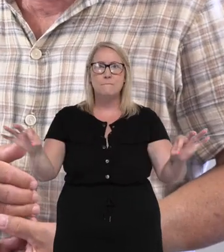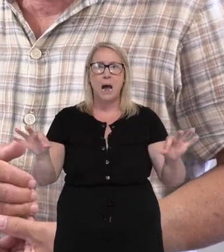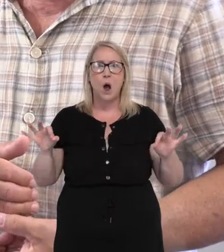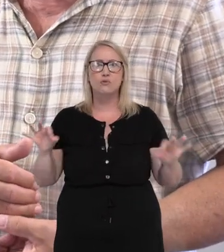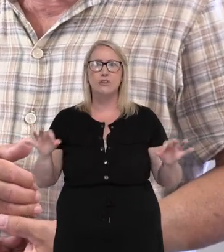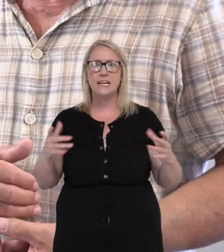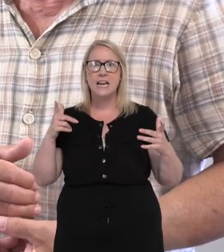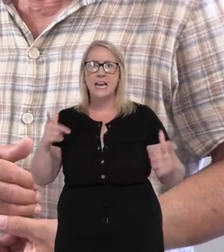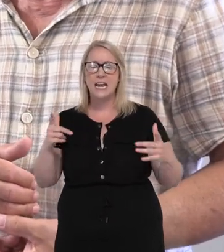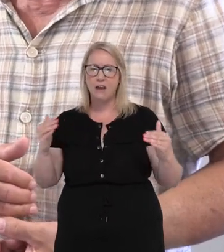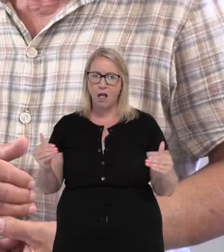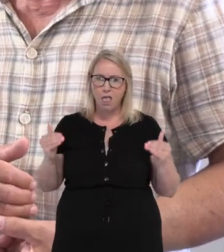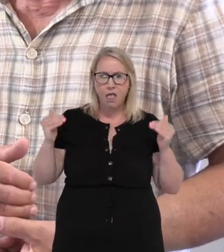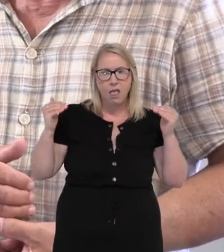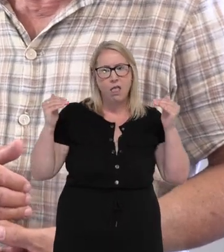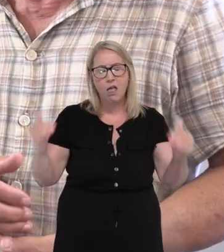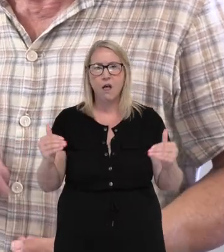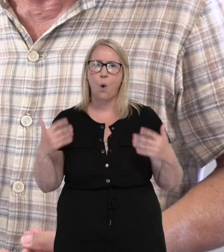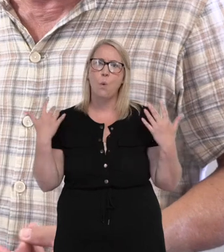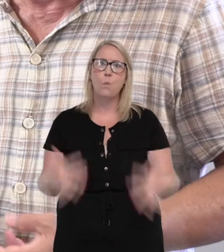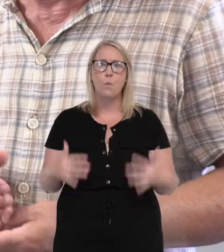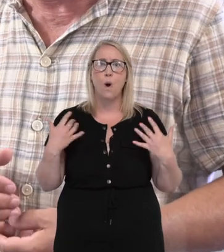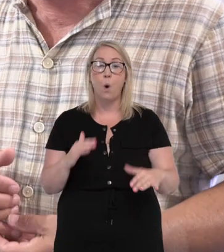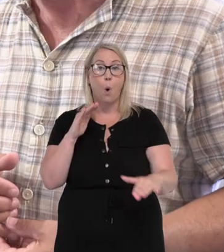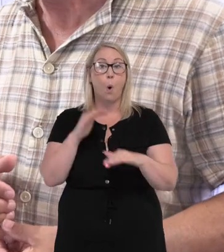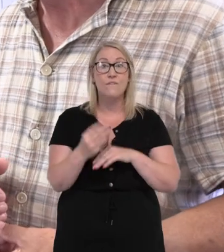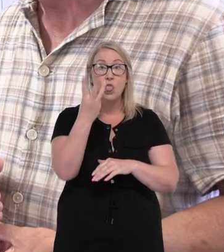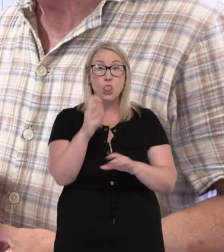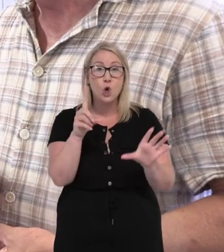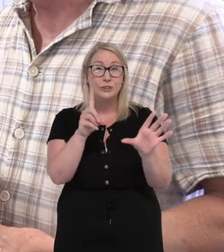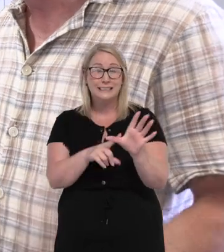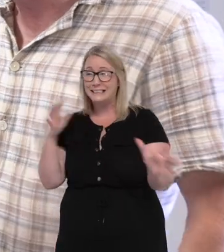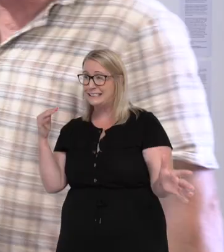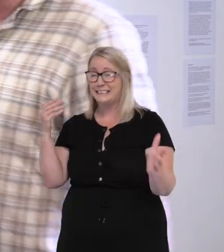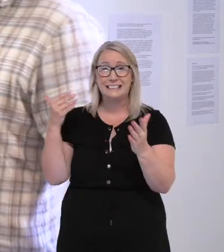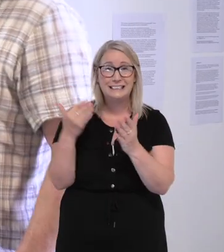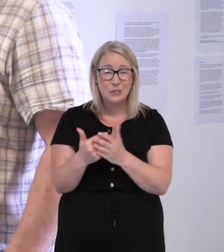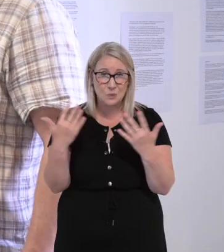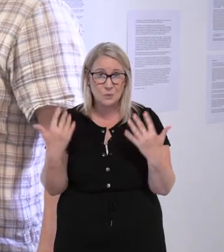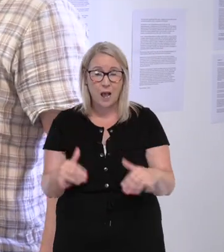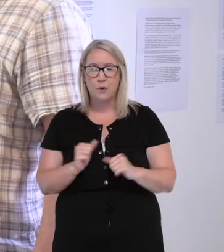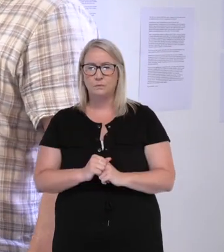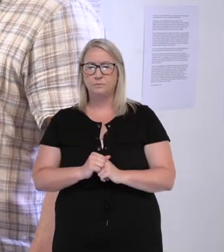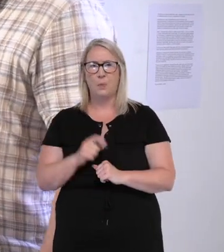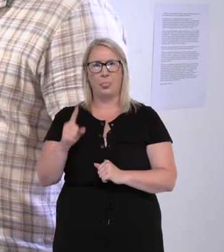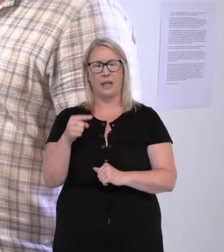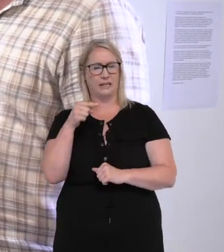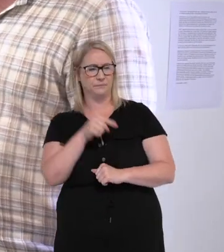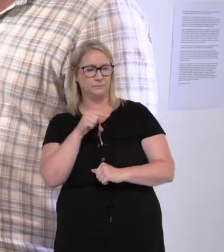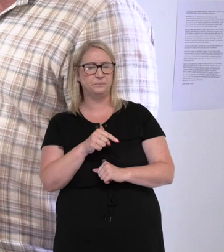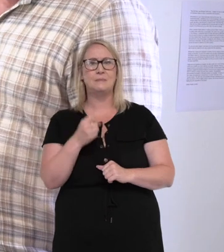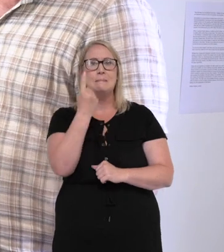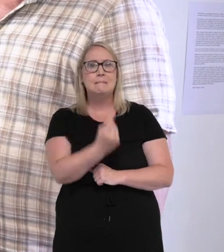techniques for the last 30 years, and this is the body of his work. We think this is a self-portrait. This